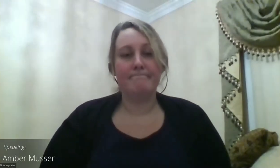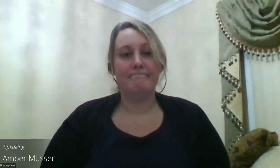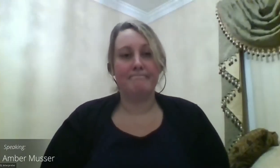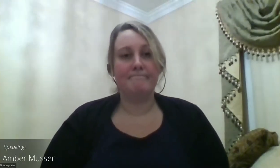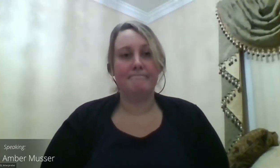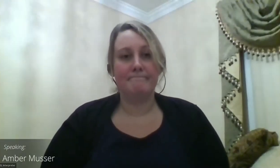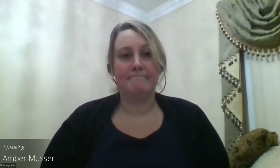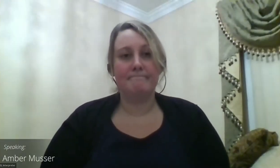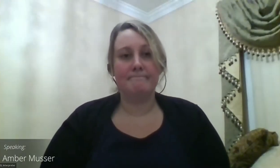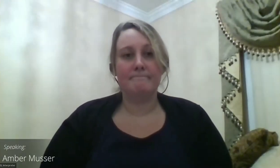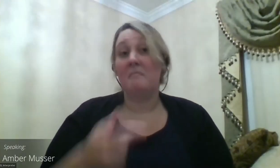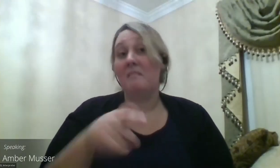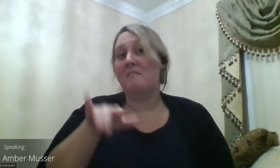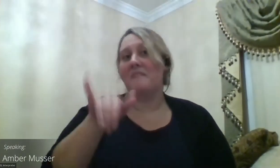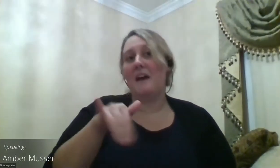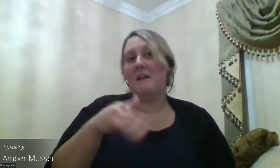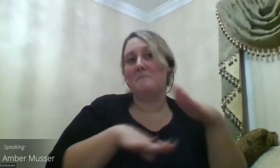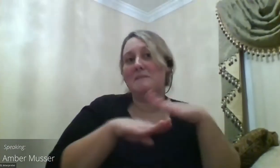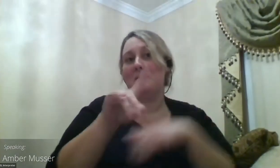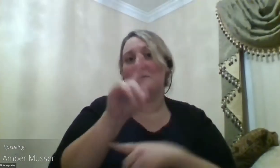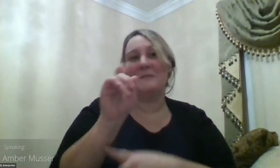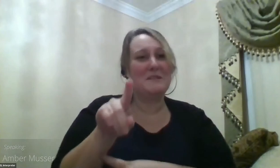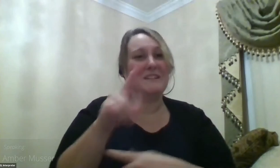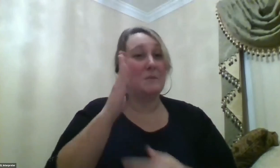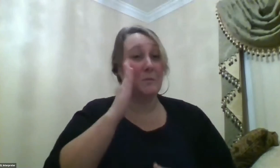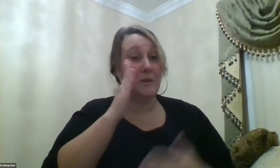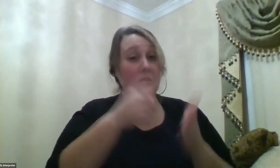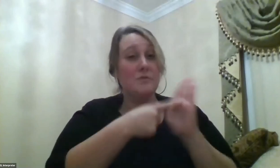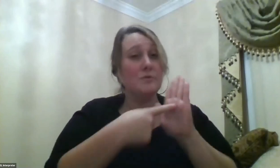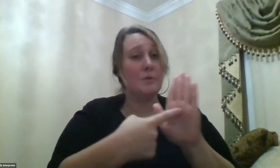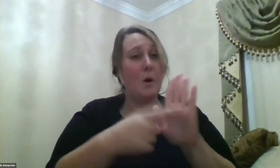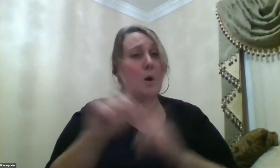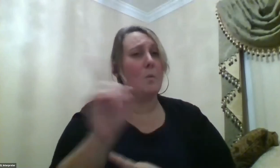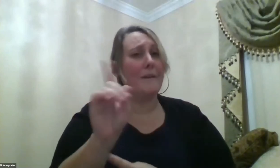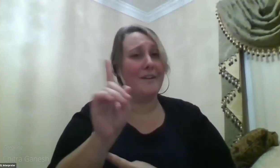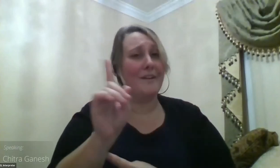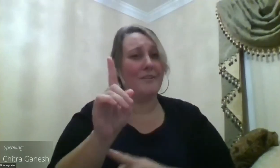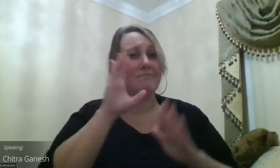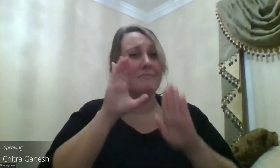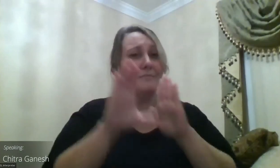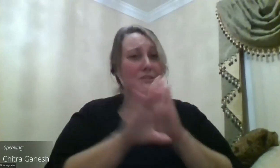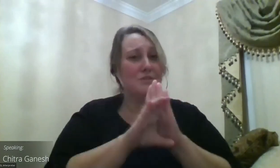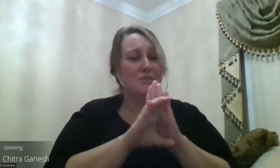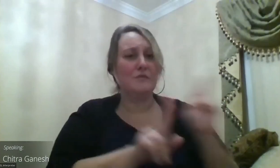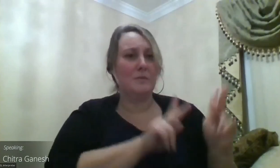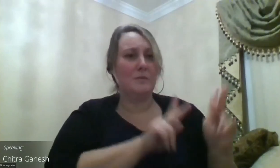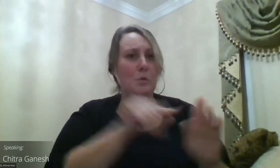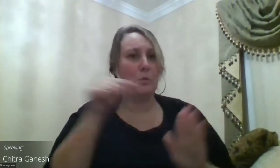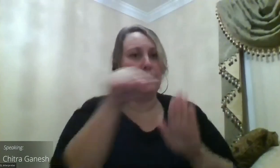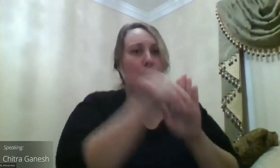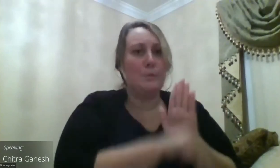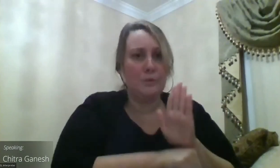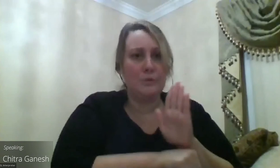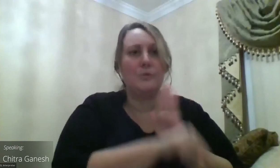That was basically the question, like where, where are these portraits will be shown? Okay. So there's two scenes in the windows, um,